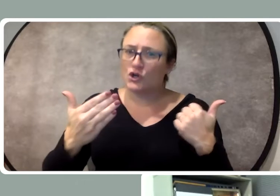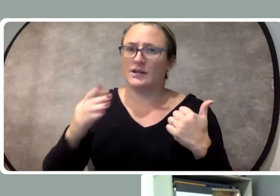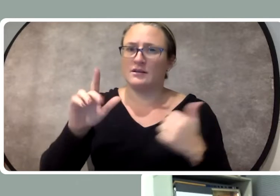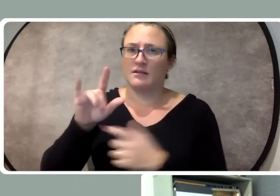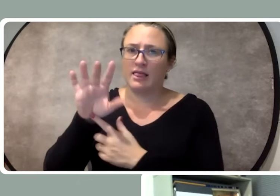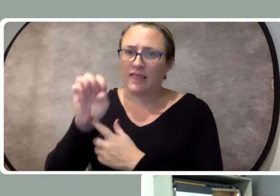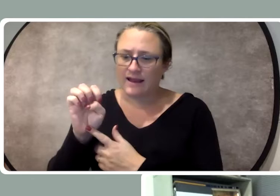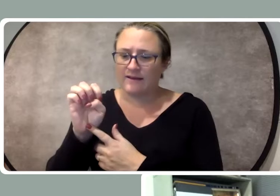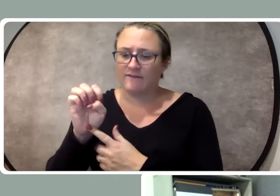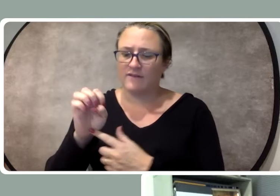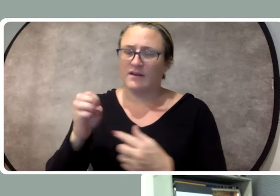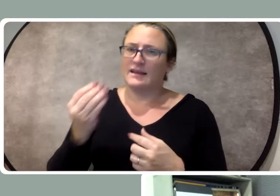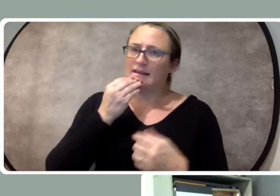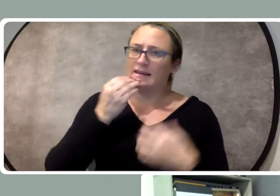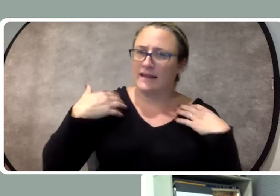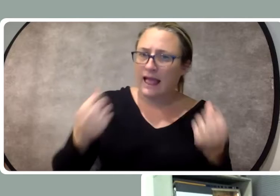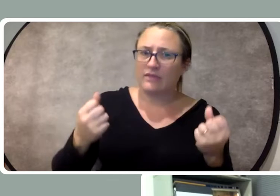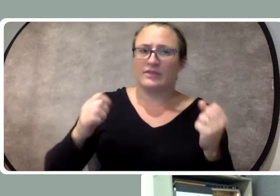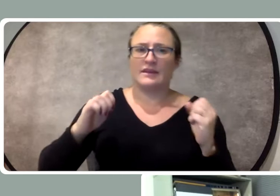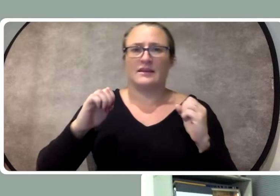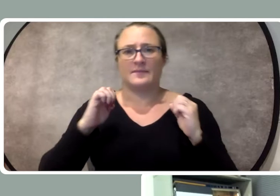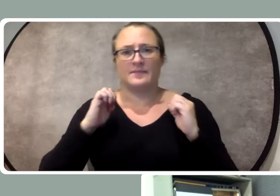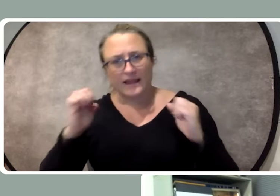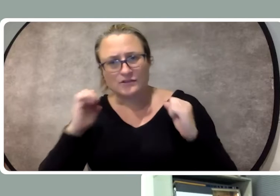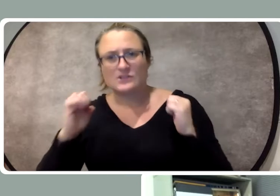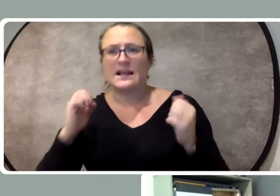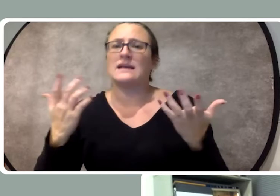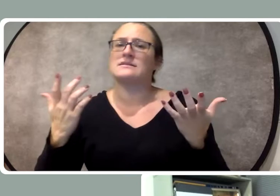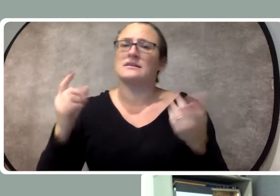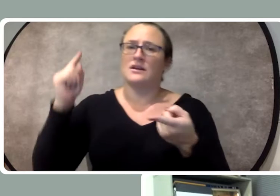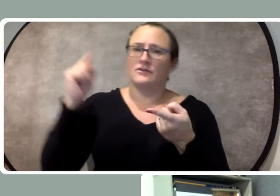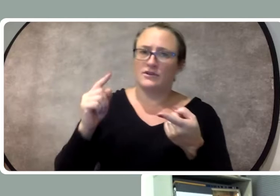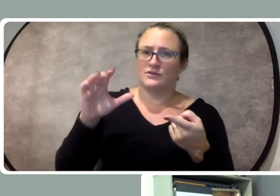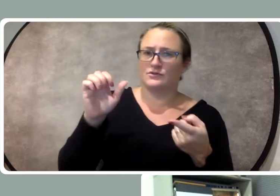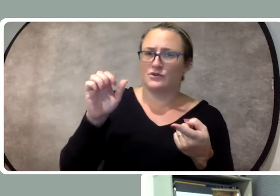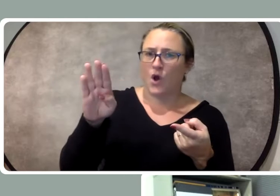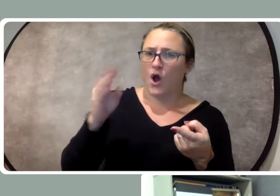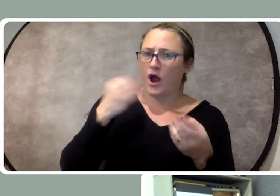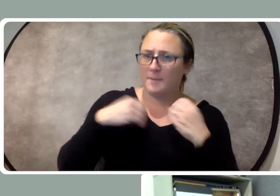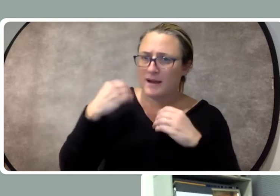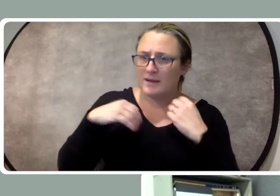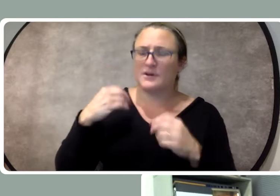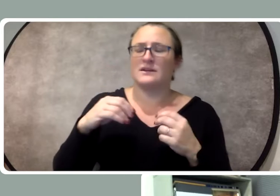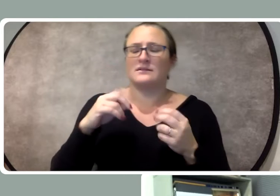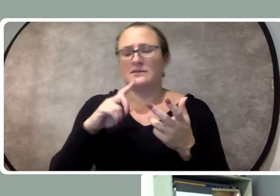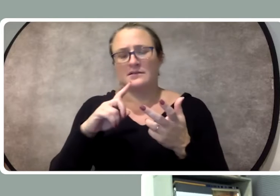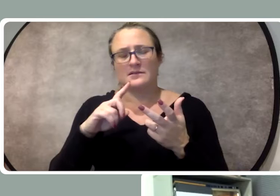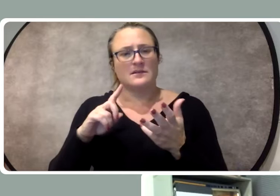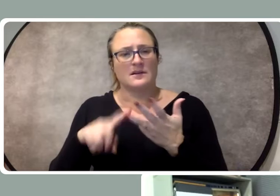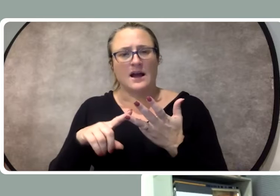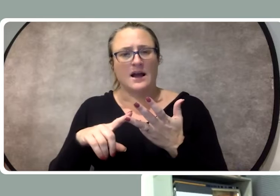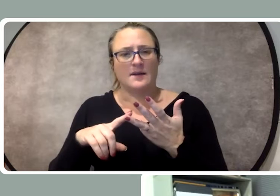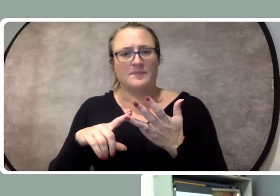with eating healthy, reducing carbohydrate intake, as well as